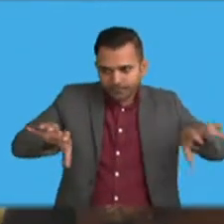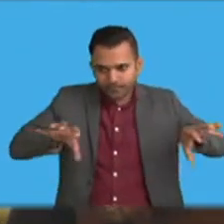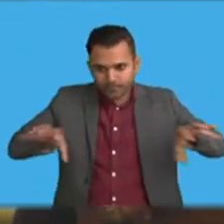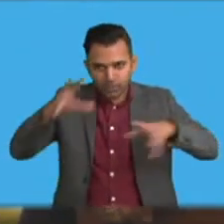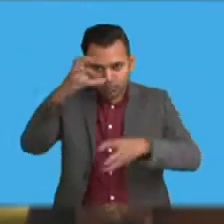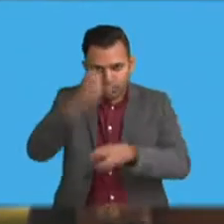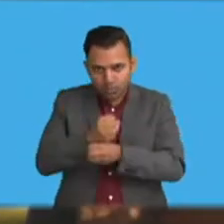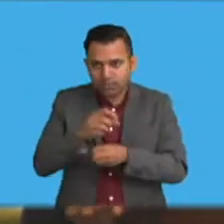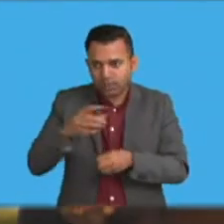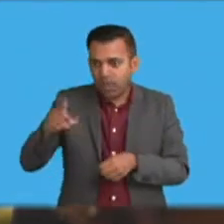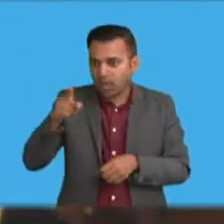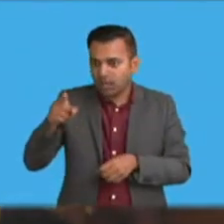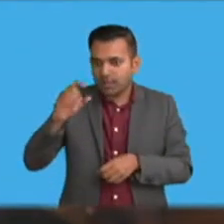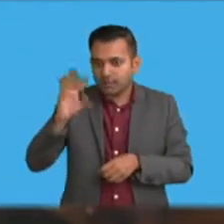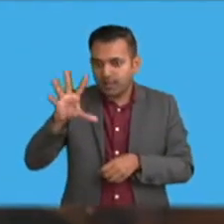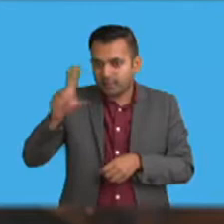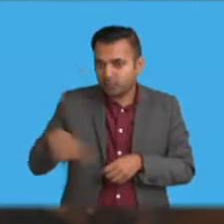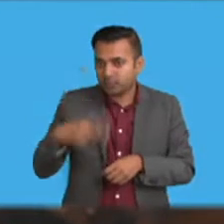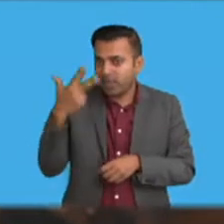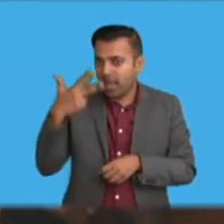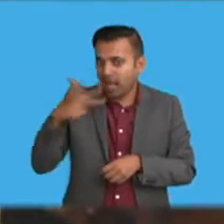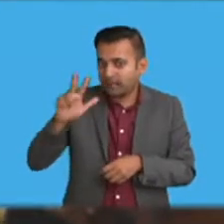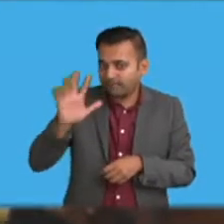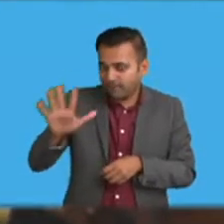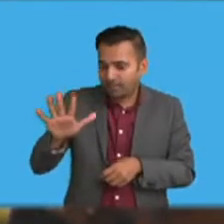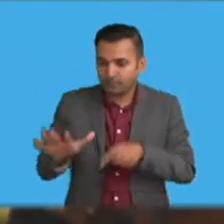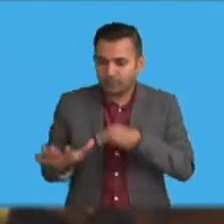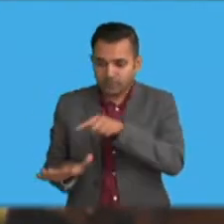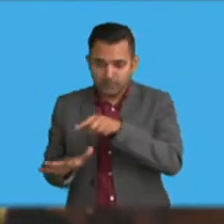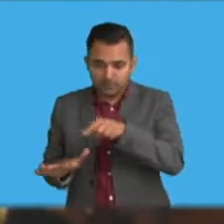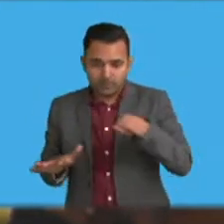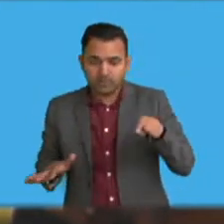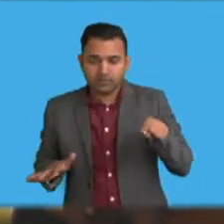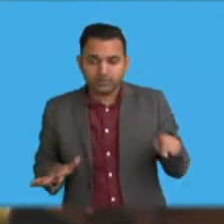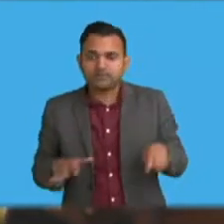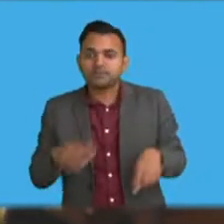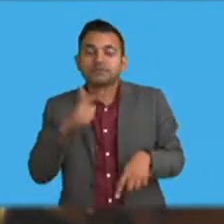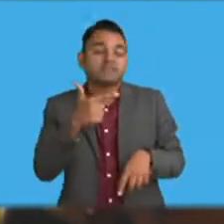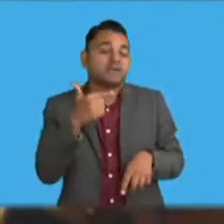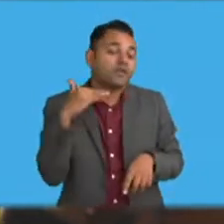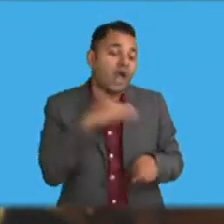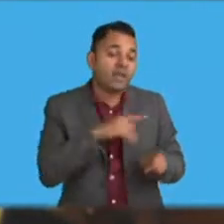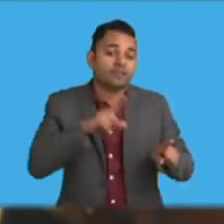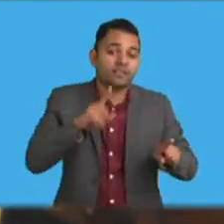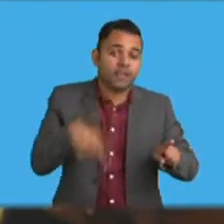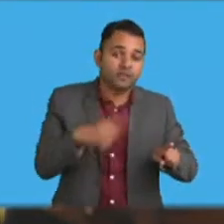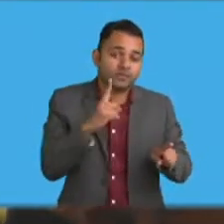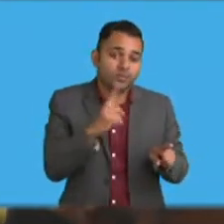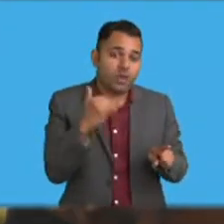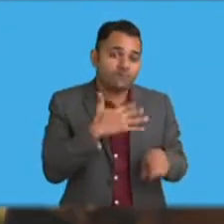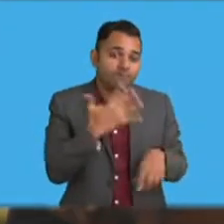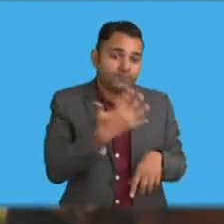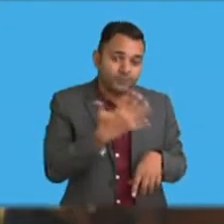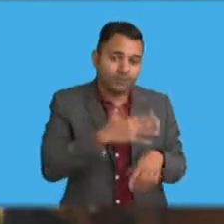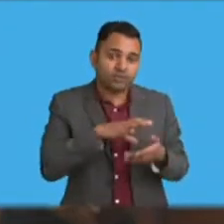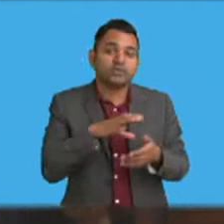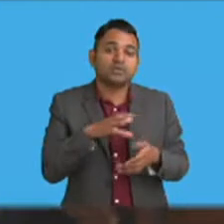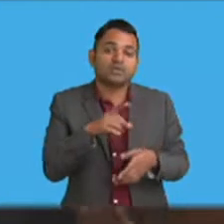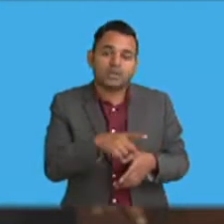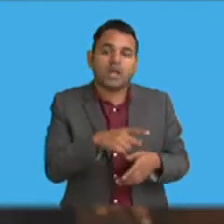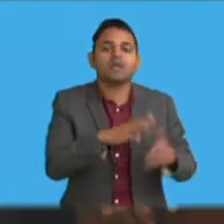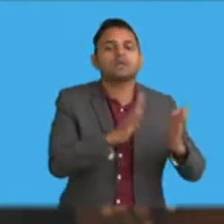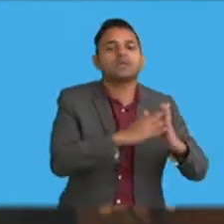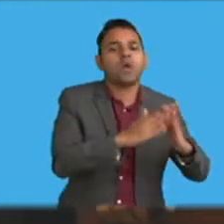10,855 entrepreneurs are in the rural, and 7,115 urban recipients have been assisted. Furthermore,